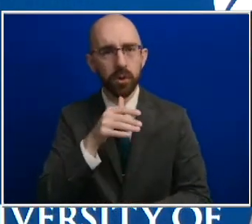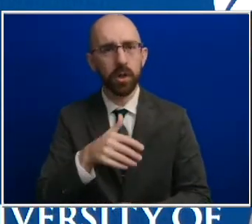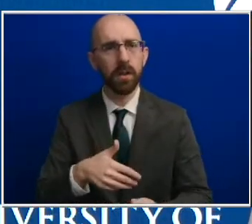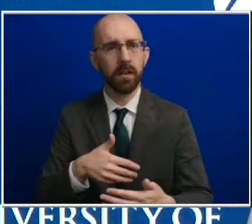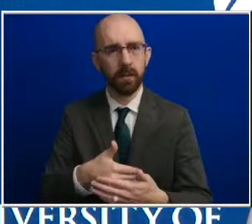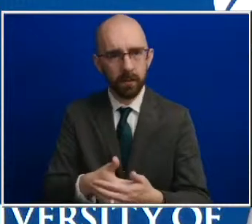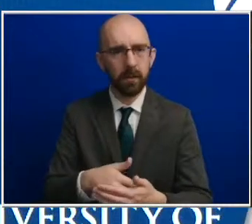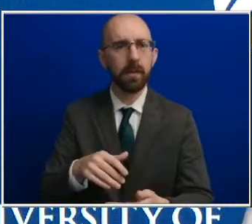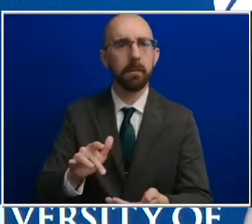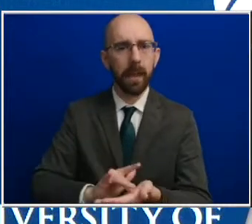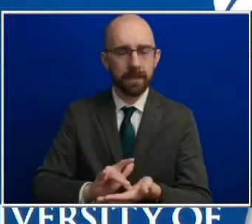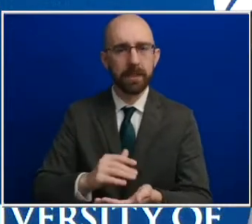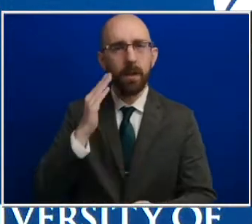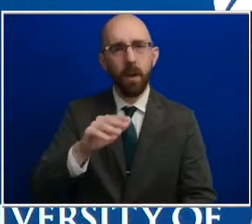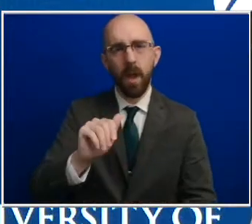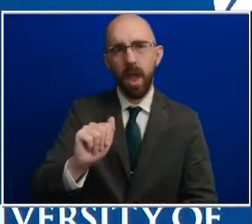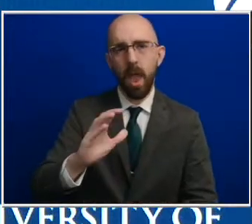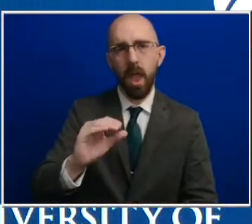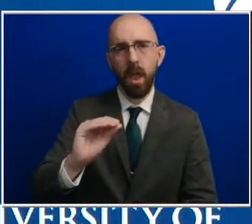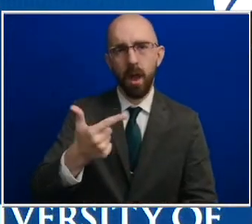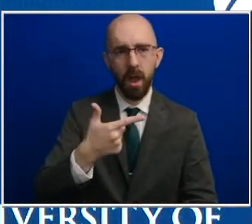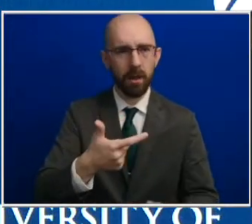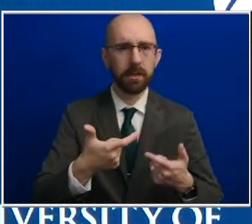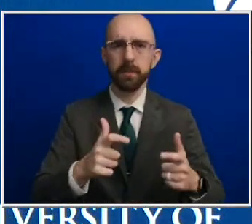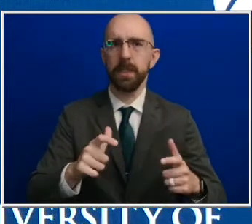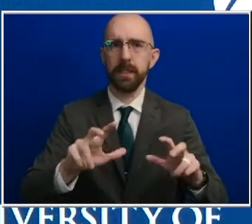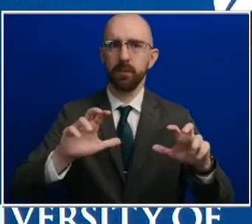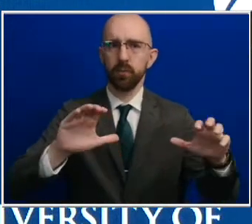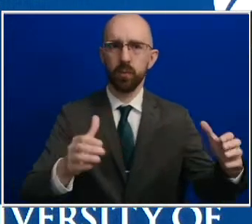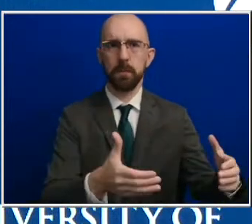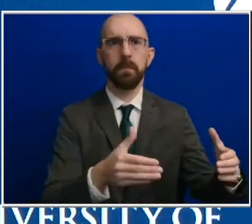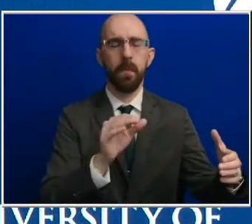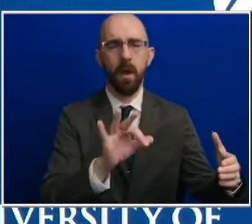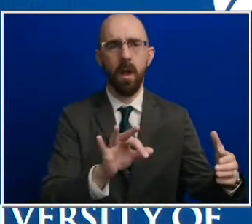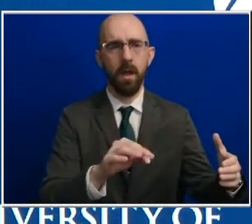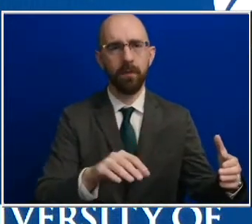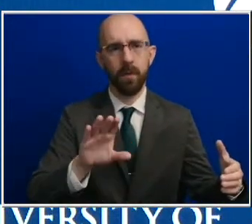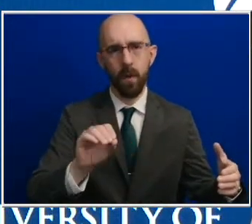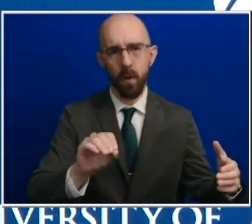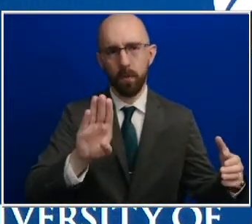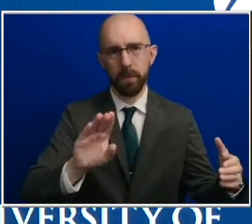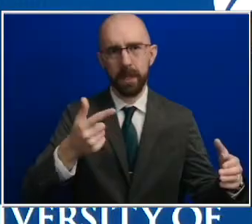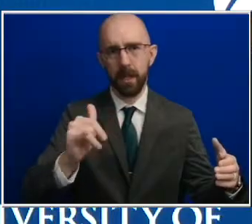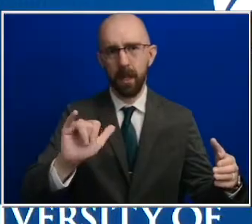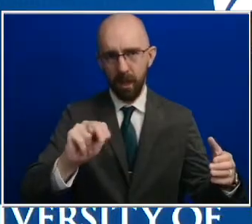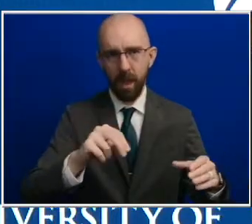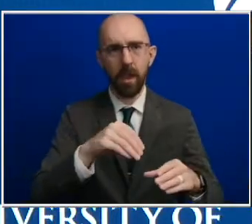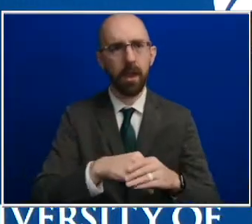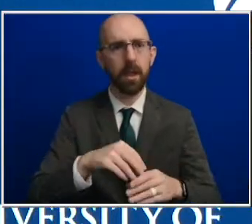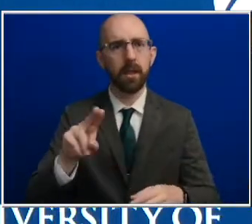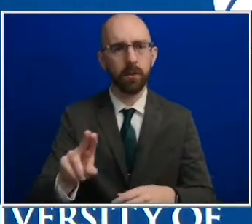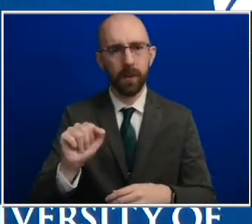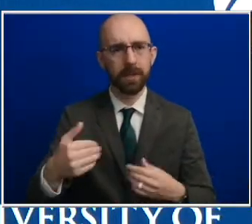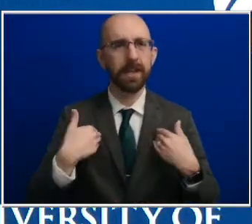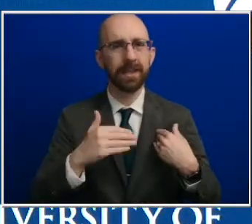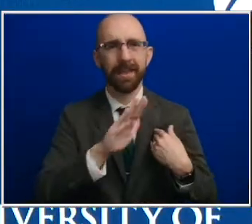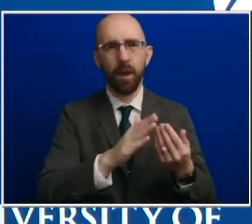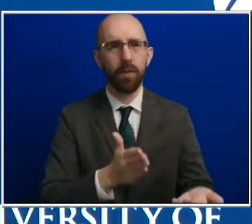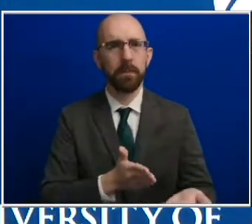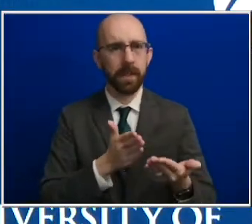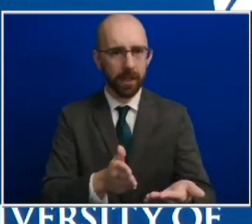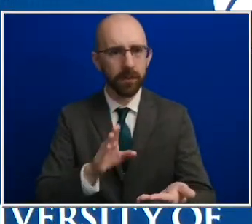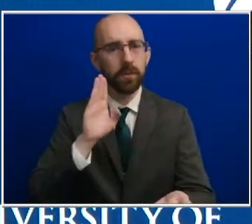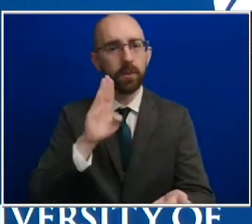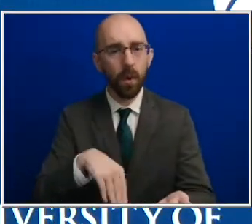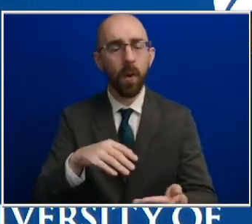that ACOG, which is the main body of OB-GYN in the United States, has their recommendations. We know that the American Academy